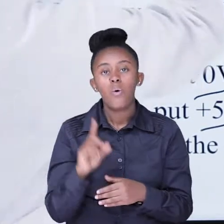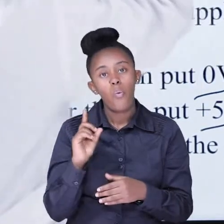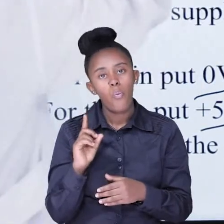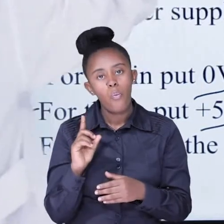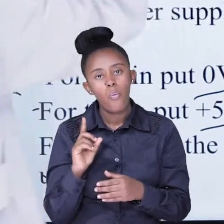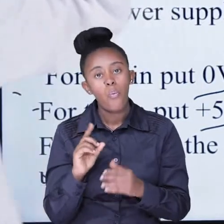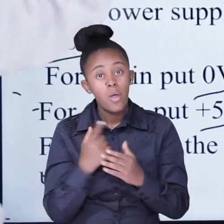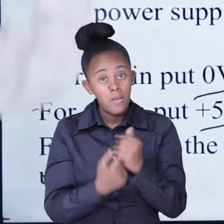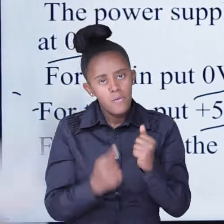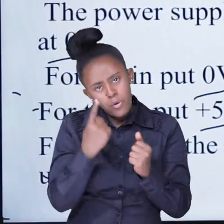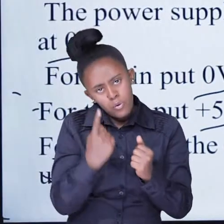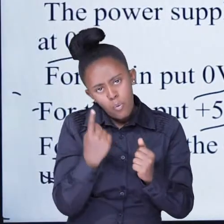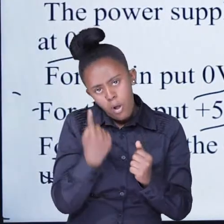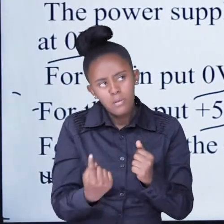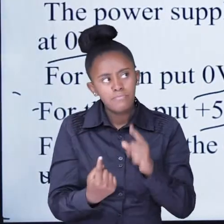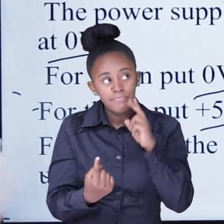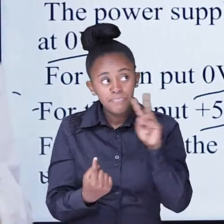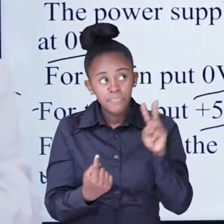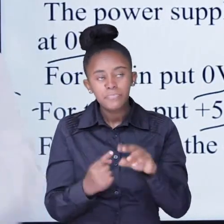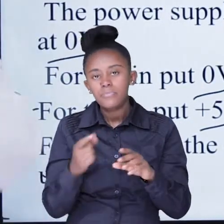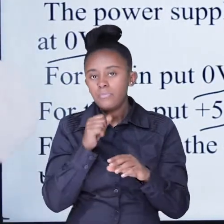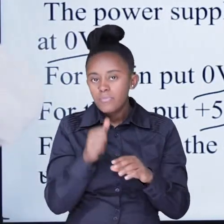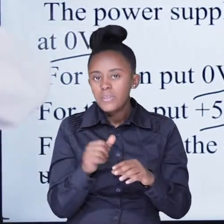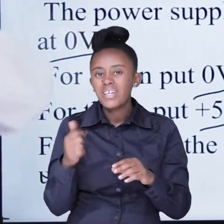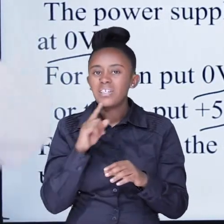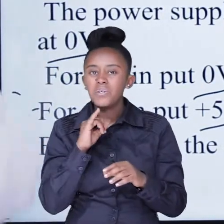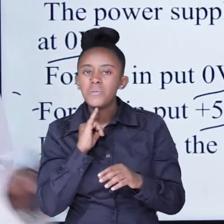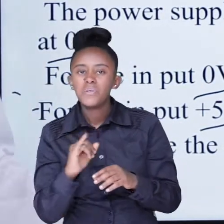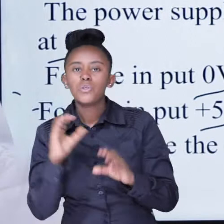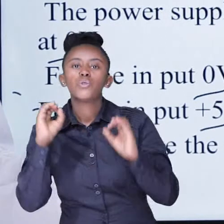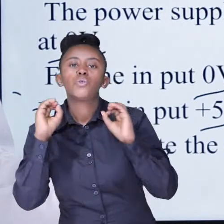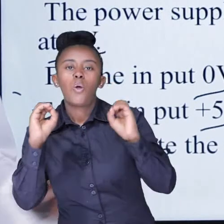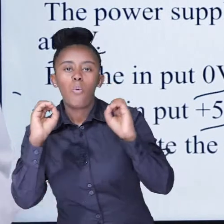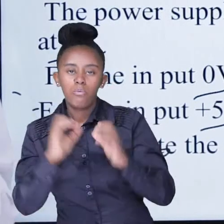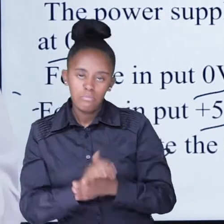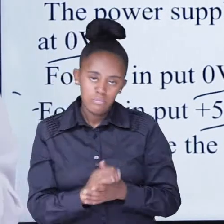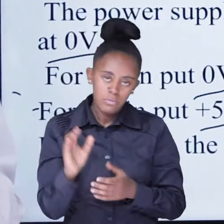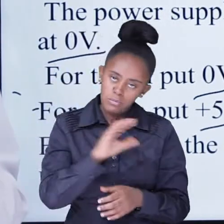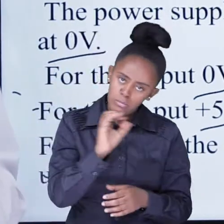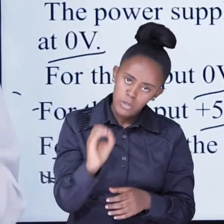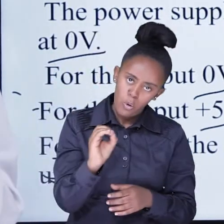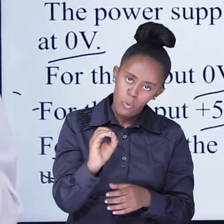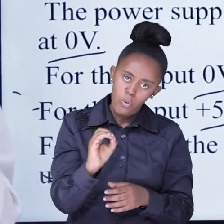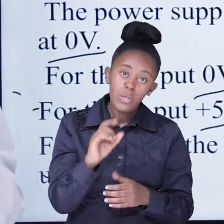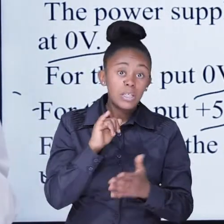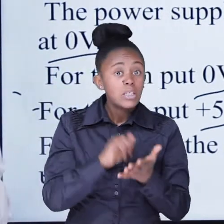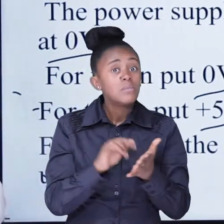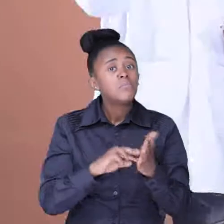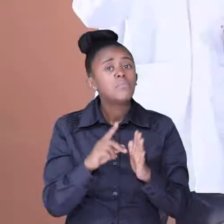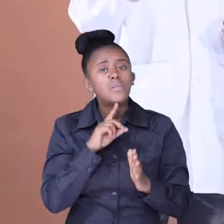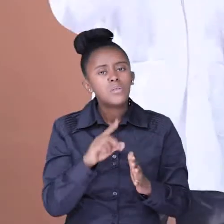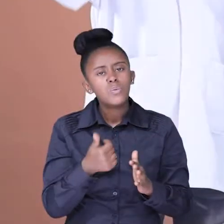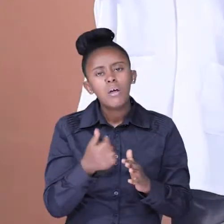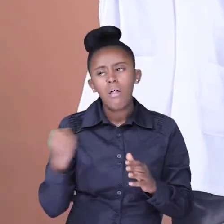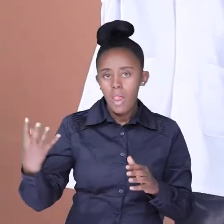1. If and only if. Unless the other is what? 0. The other is 0. That means we get